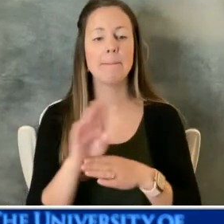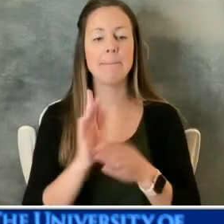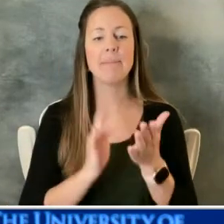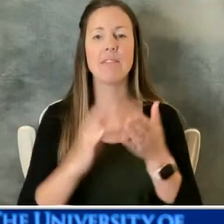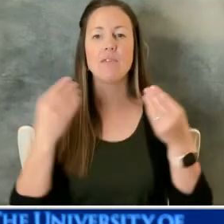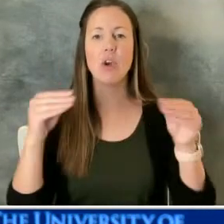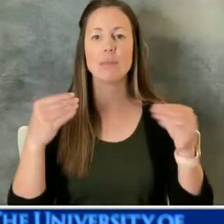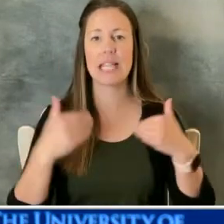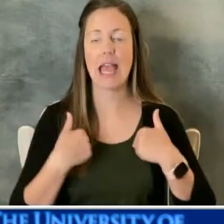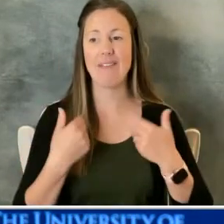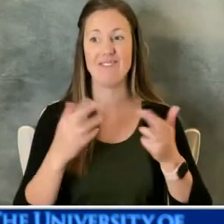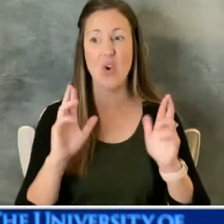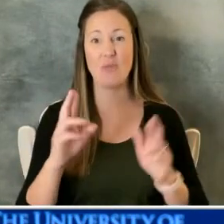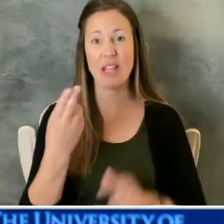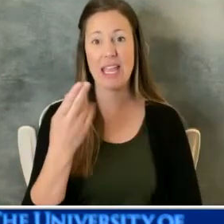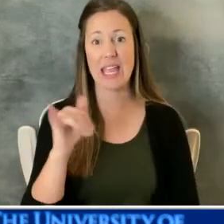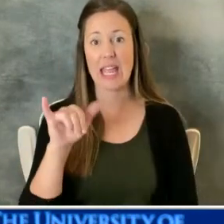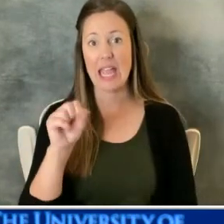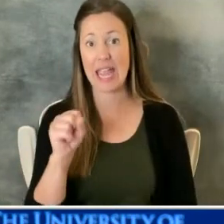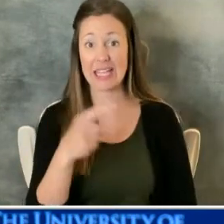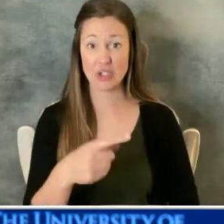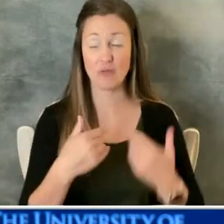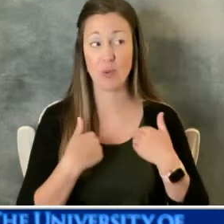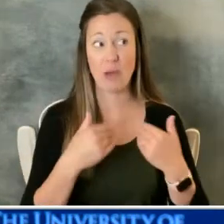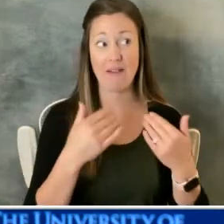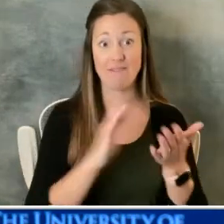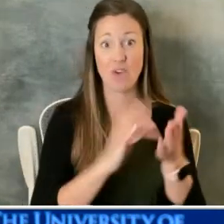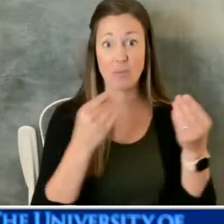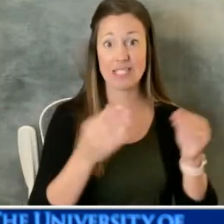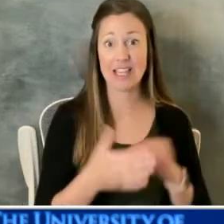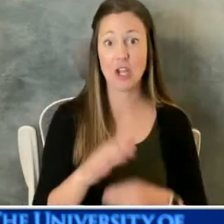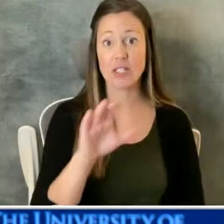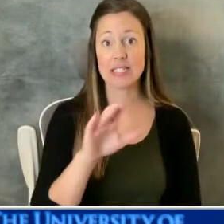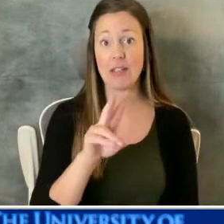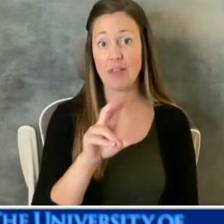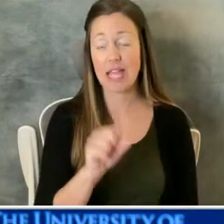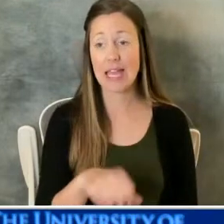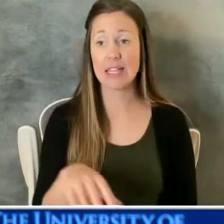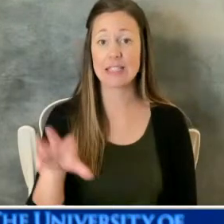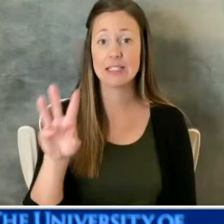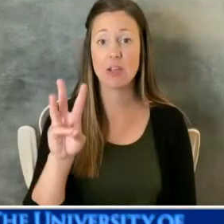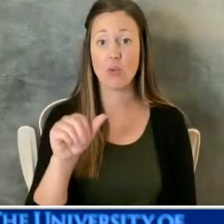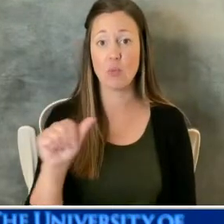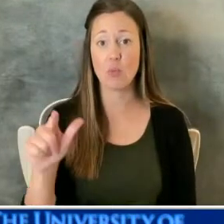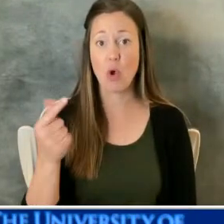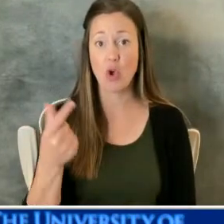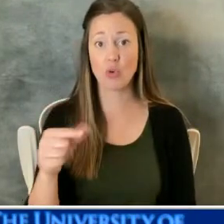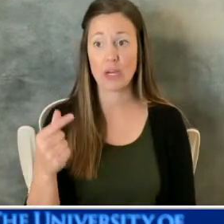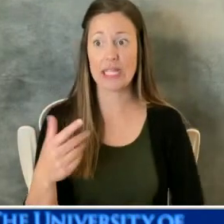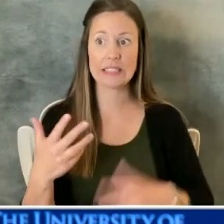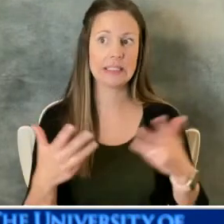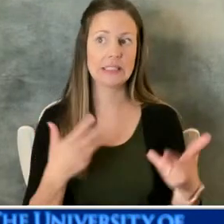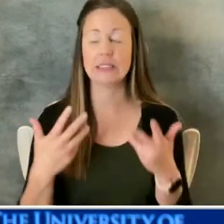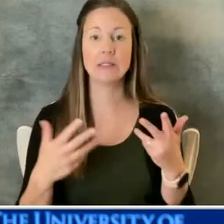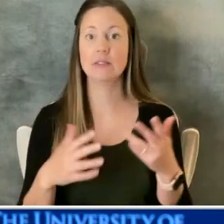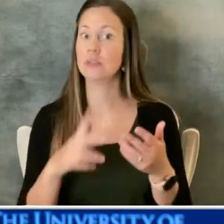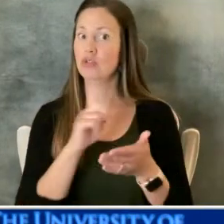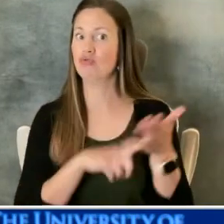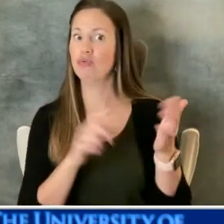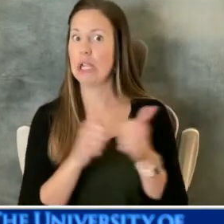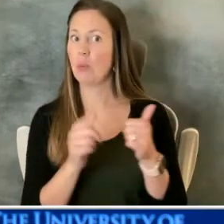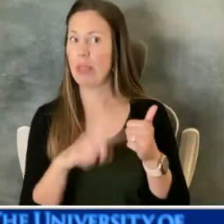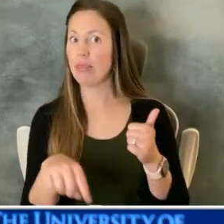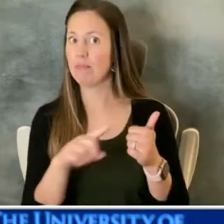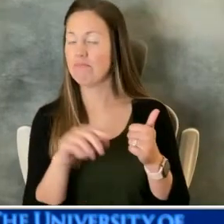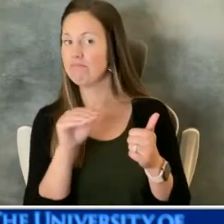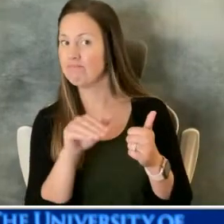you do have commercial pharmacies there, such as CVS, Walgreens, and what other local pharmacies you may have, check with those. But certainly we